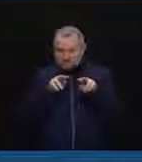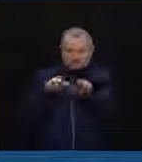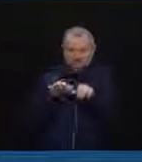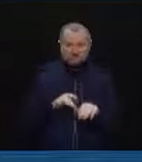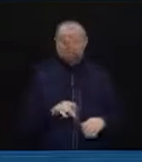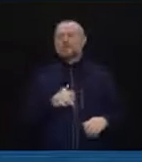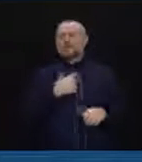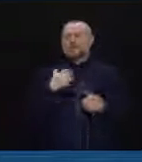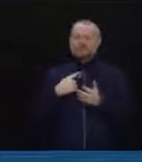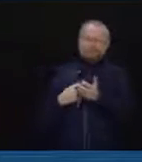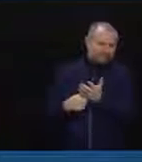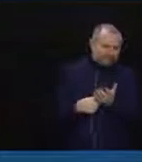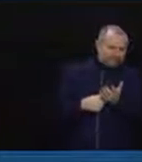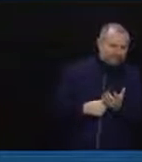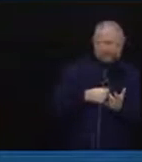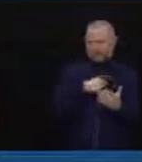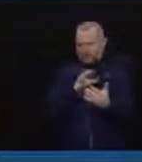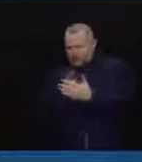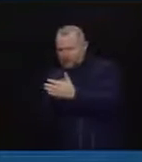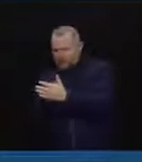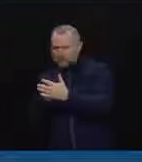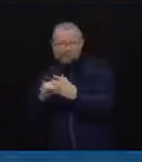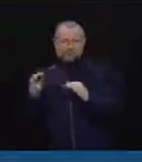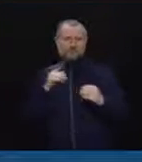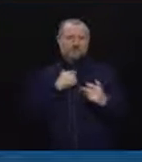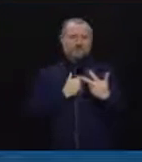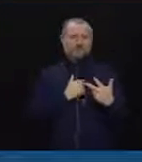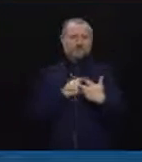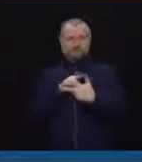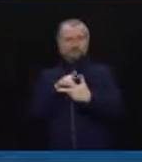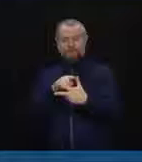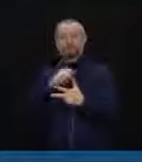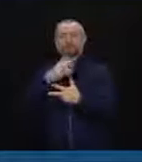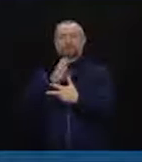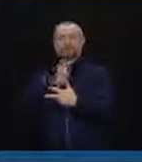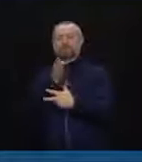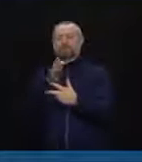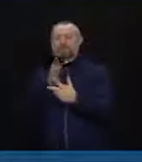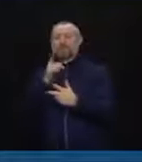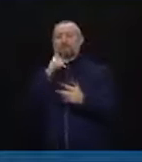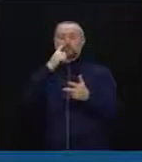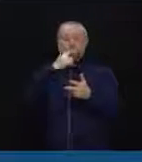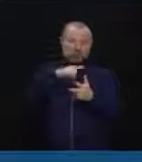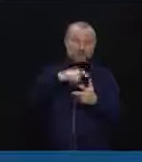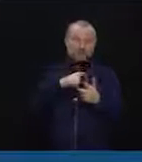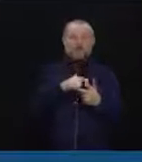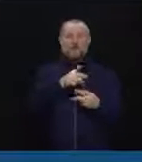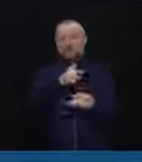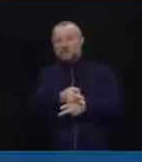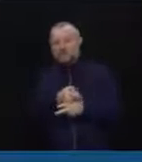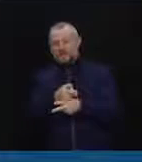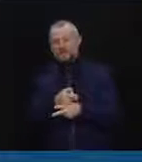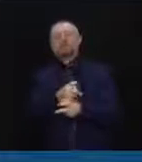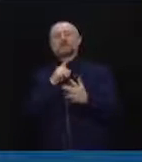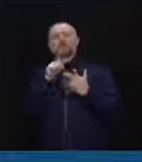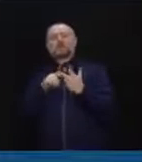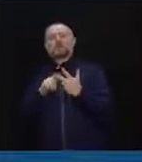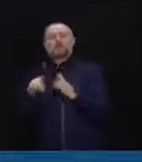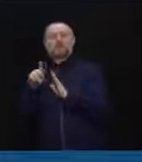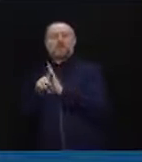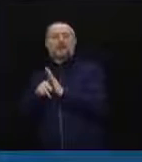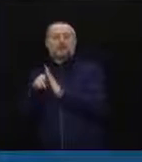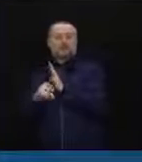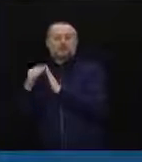three separate panels, one focused on research, one on models of care, and one on policies and practical steps. We're